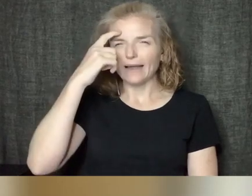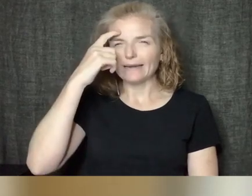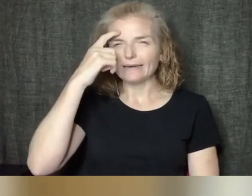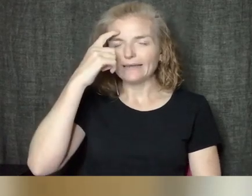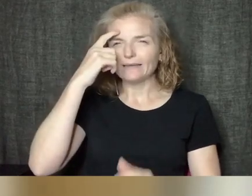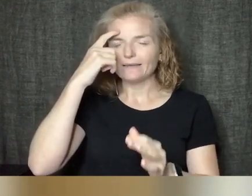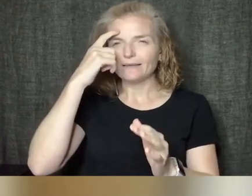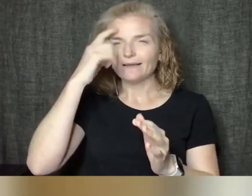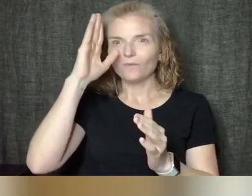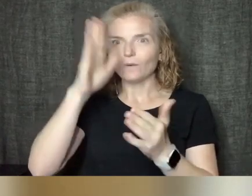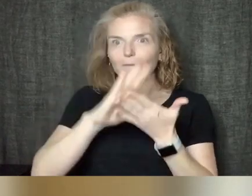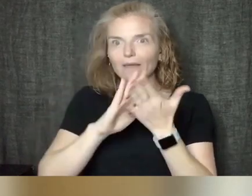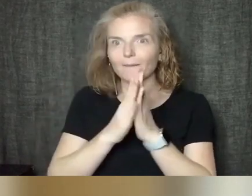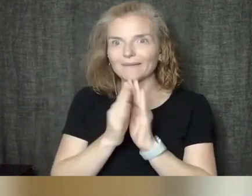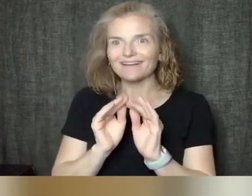Open,